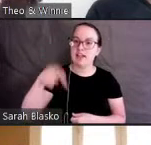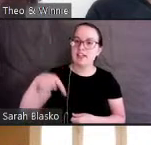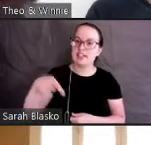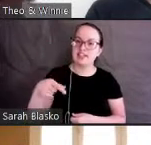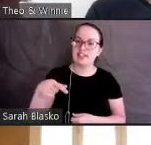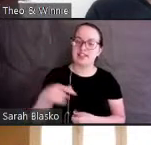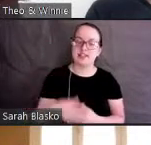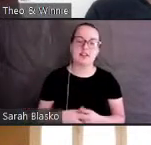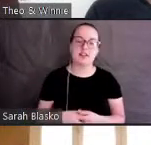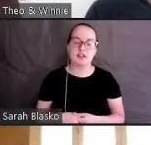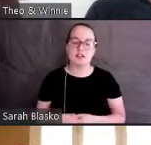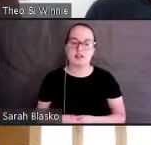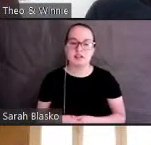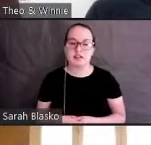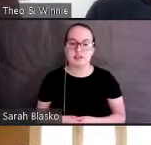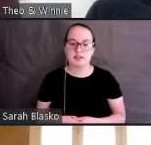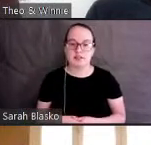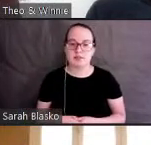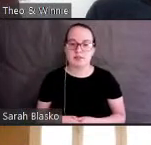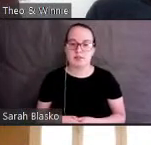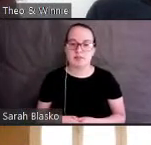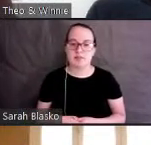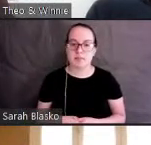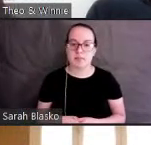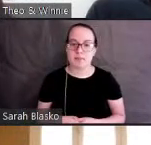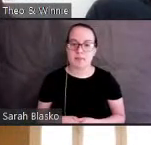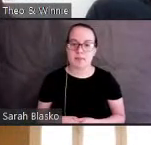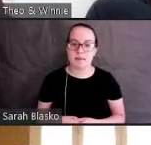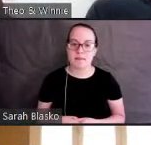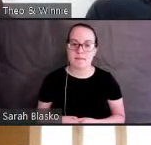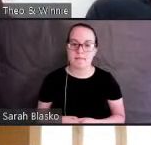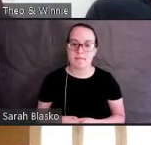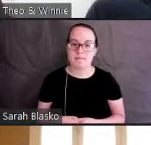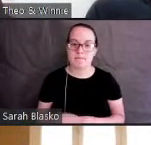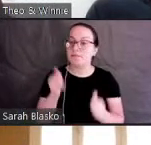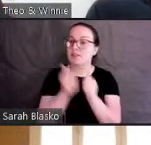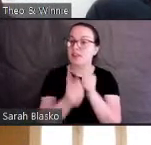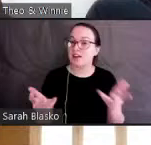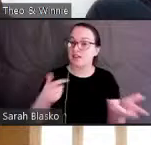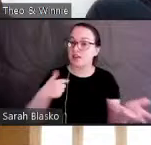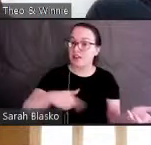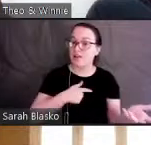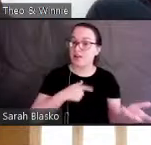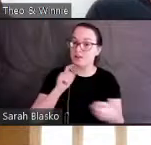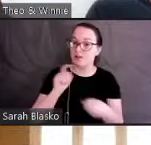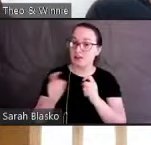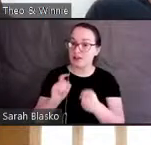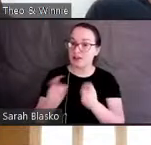specific places receiving a gift from us, that everything we give,